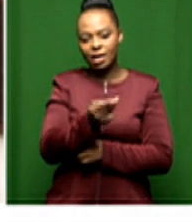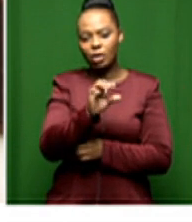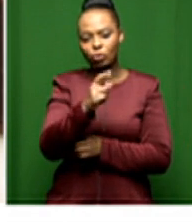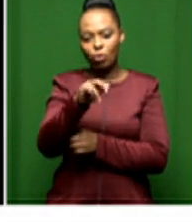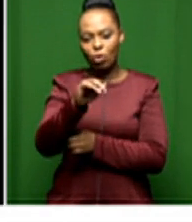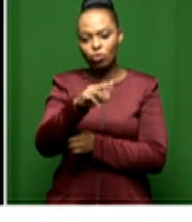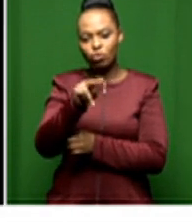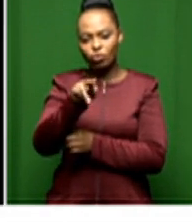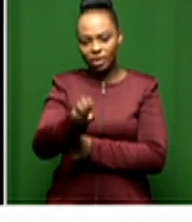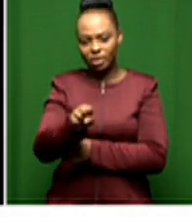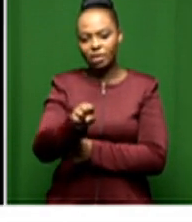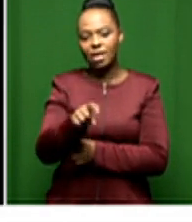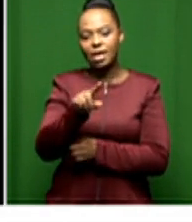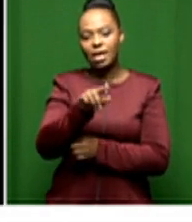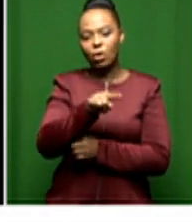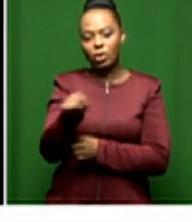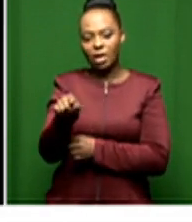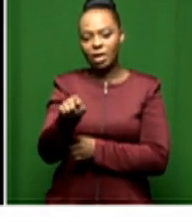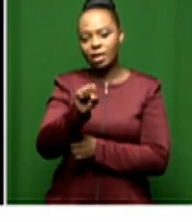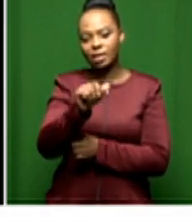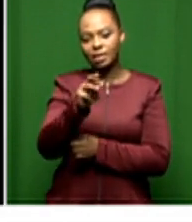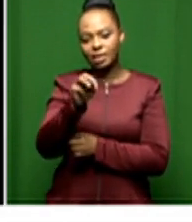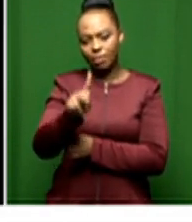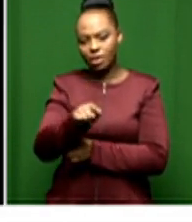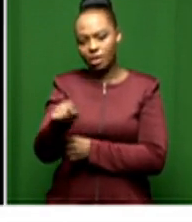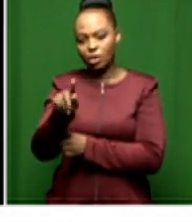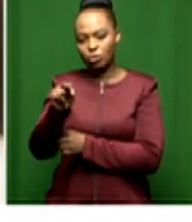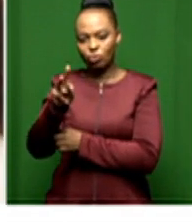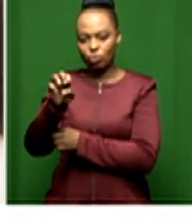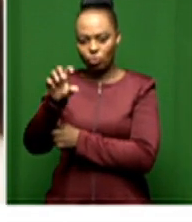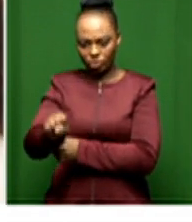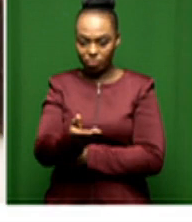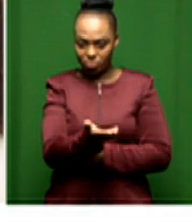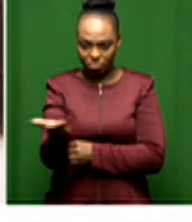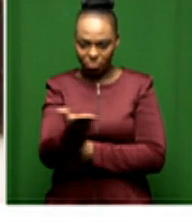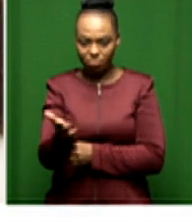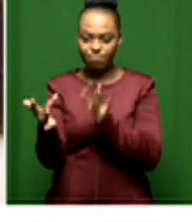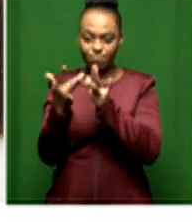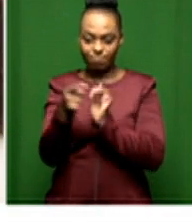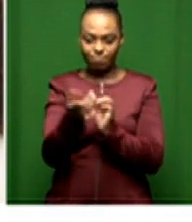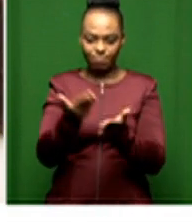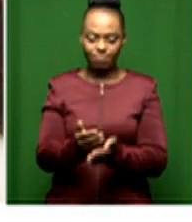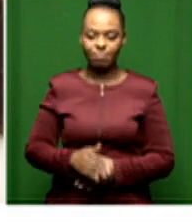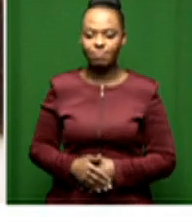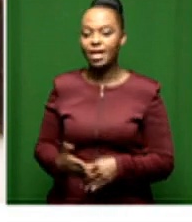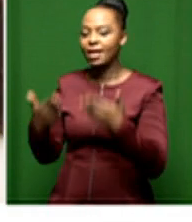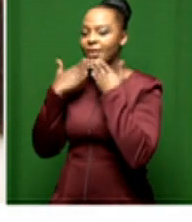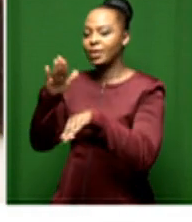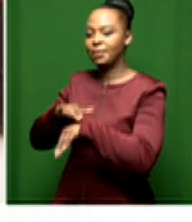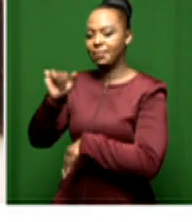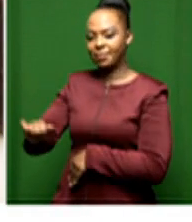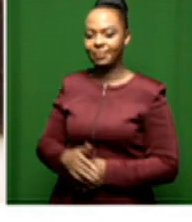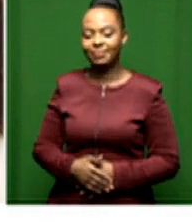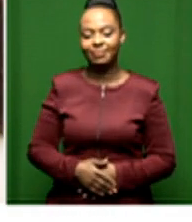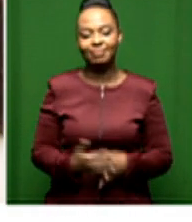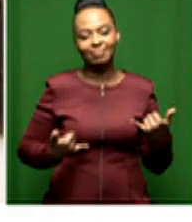chef_Samk_news. Okay. Chef Sam, Thank you great very chatting much. to you, man. Thank you so much for your time. Enjoy your day.